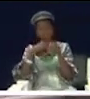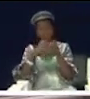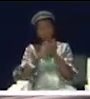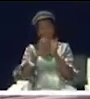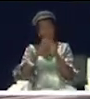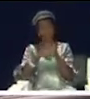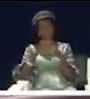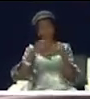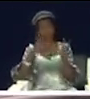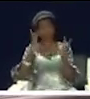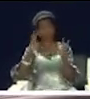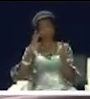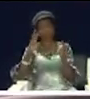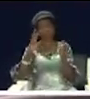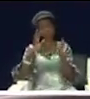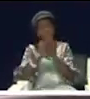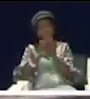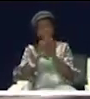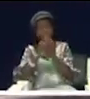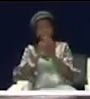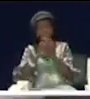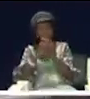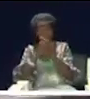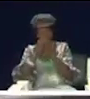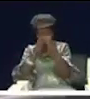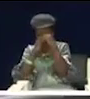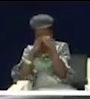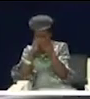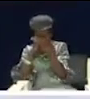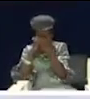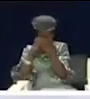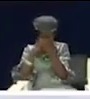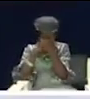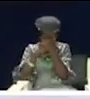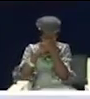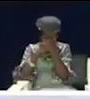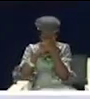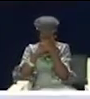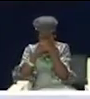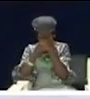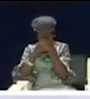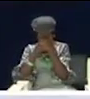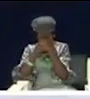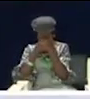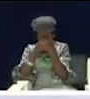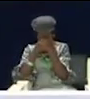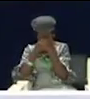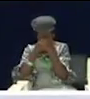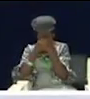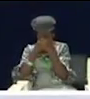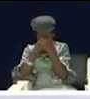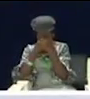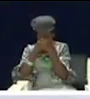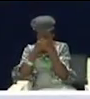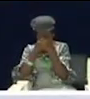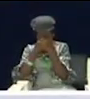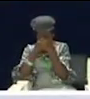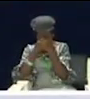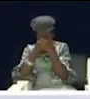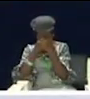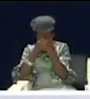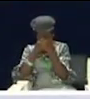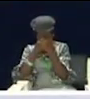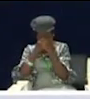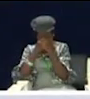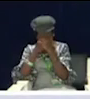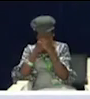way, cry to Jesus Christ. Tell him that wonder of salvation